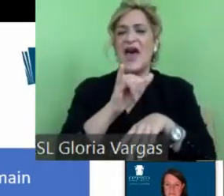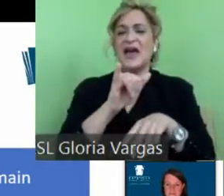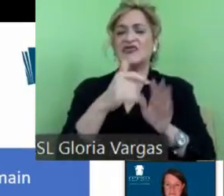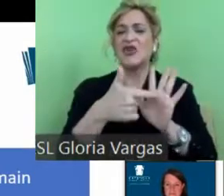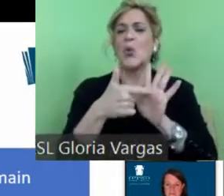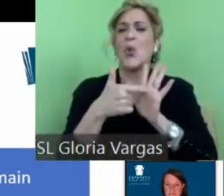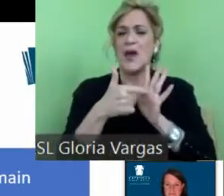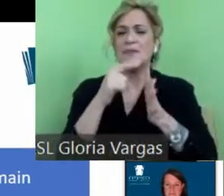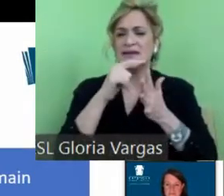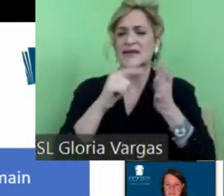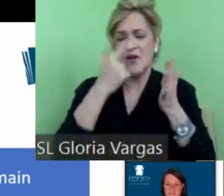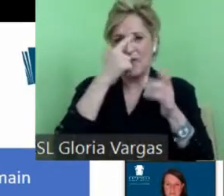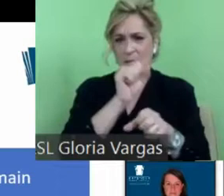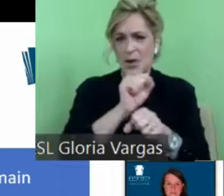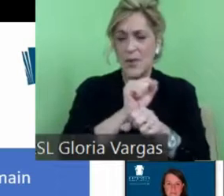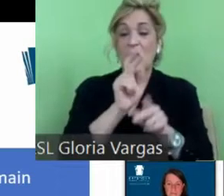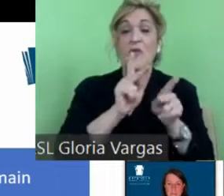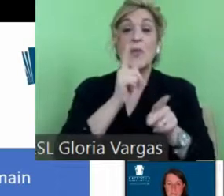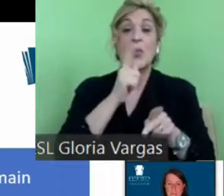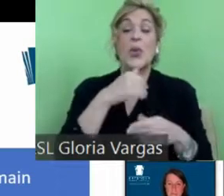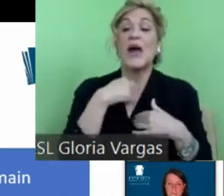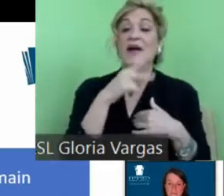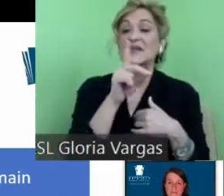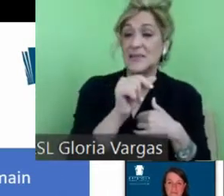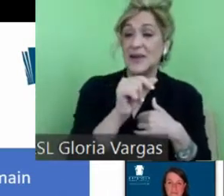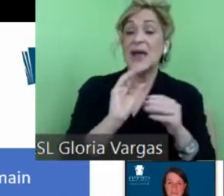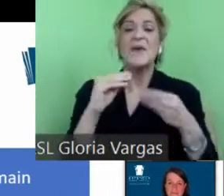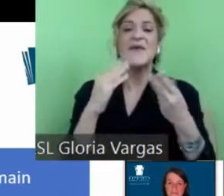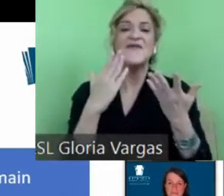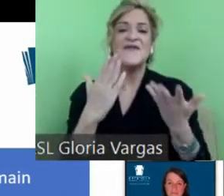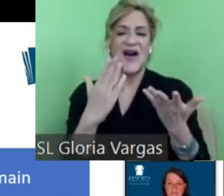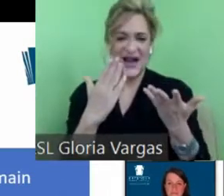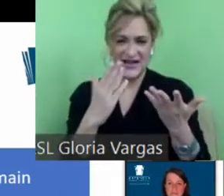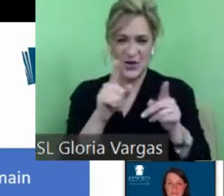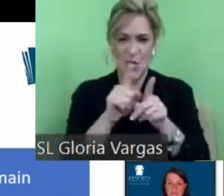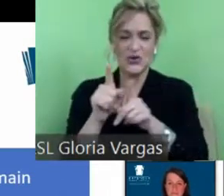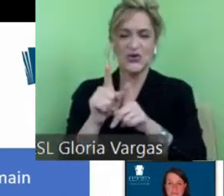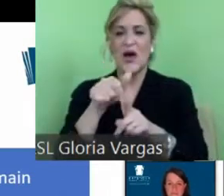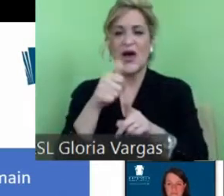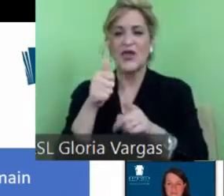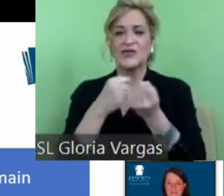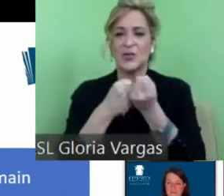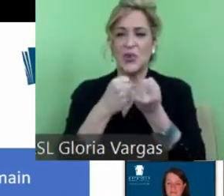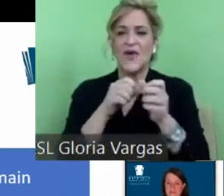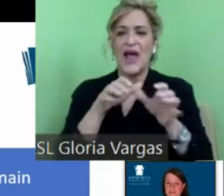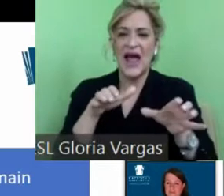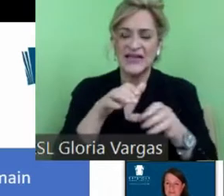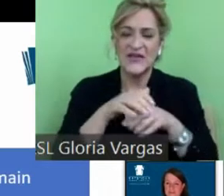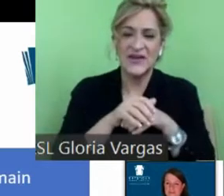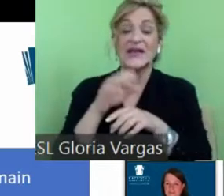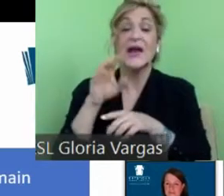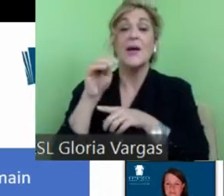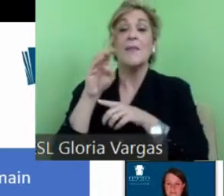on employment of persons with disabilities and provided advocacy activities. Keystone Moldova also